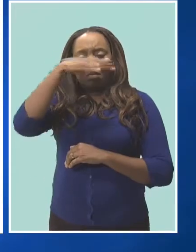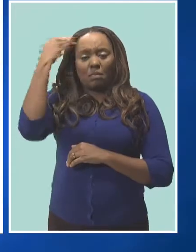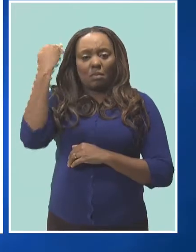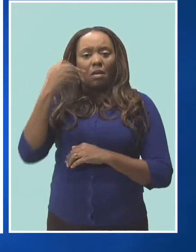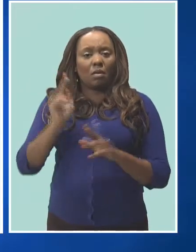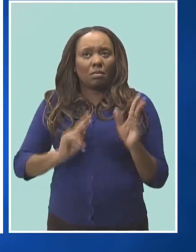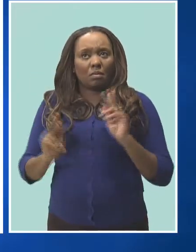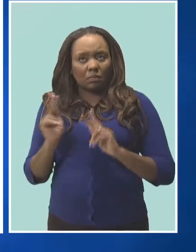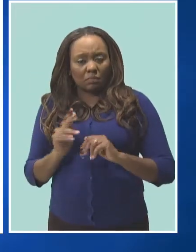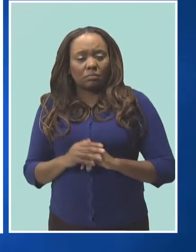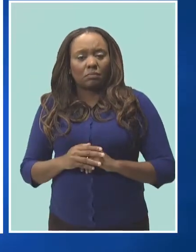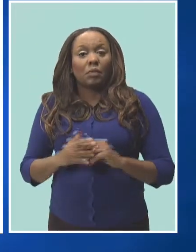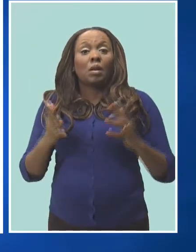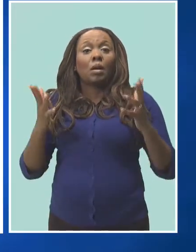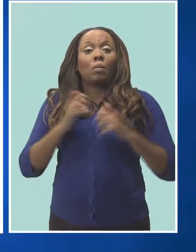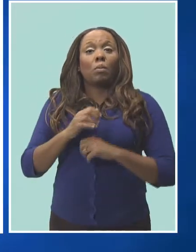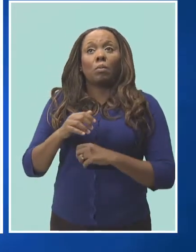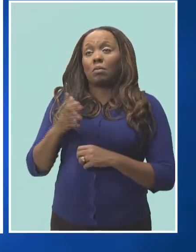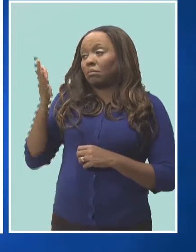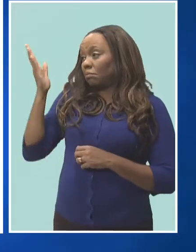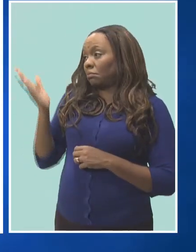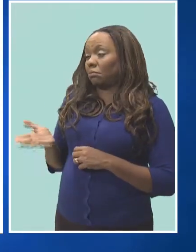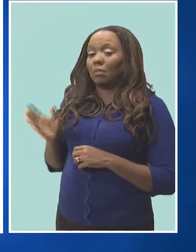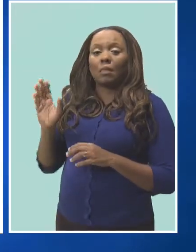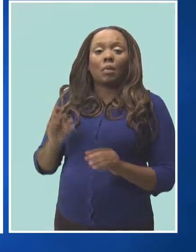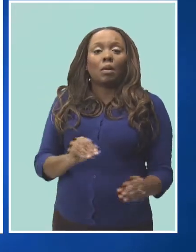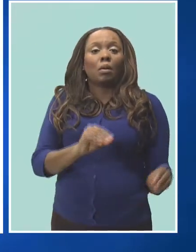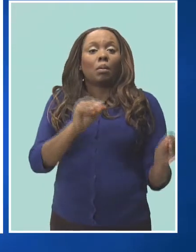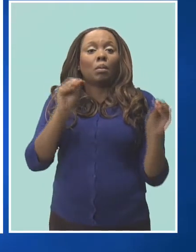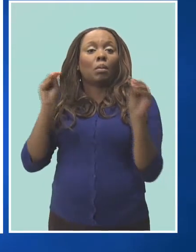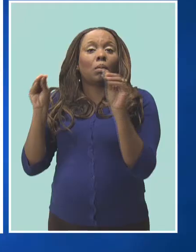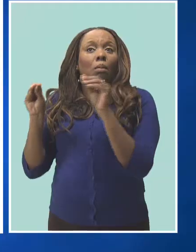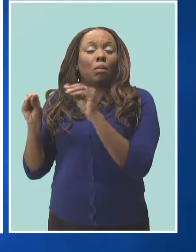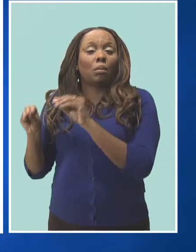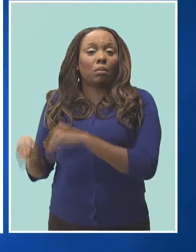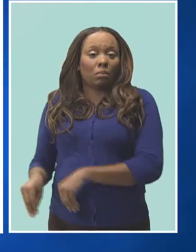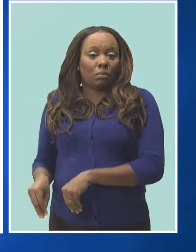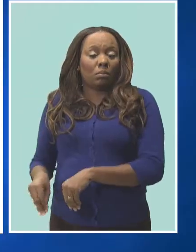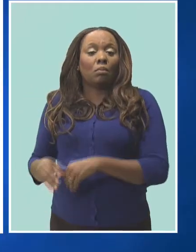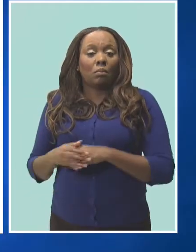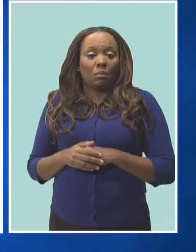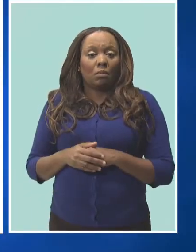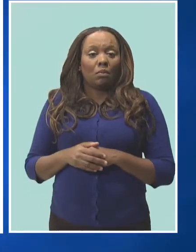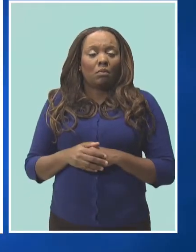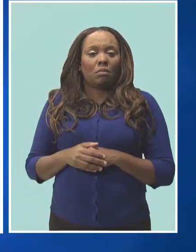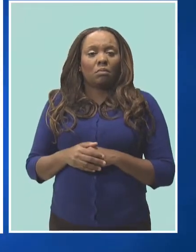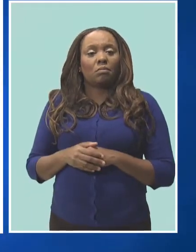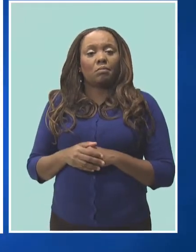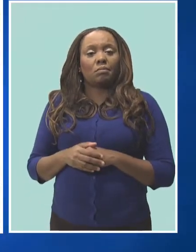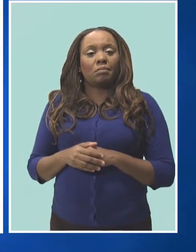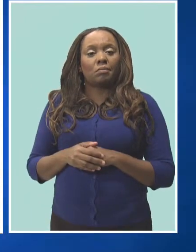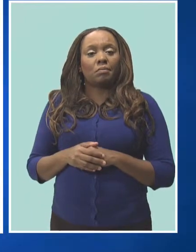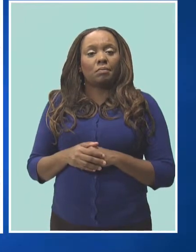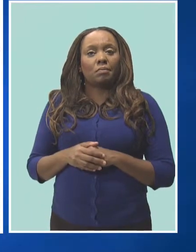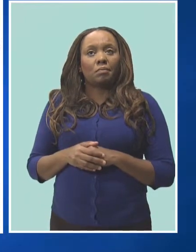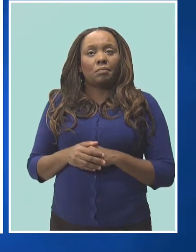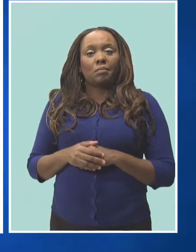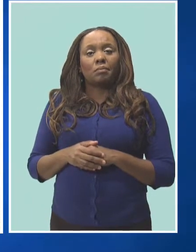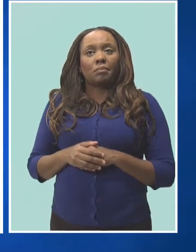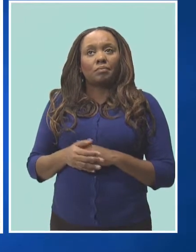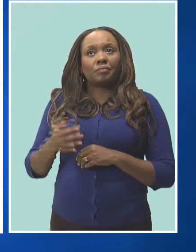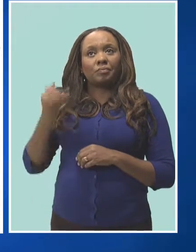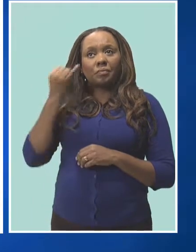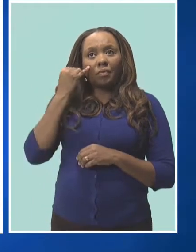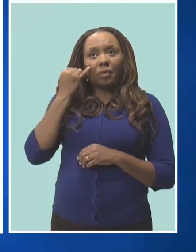That includes calls for the removal of the controversial Lord Nelson statue in National Hero Square. If the